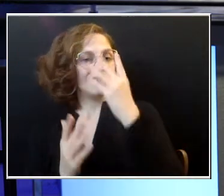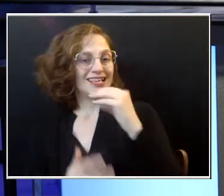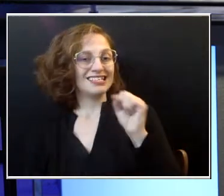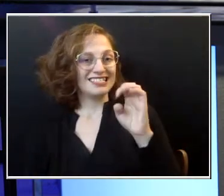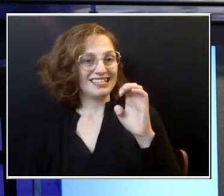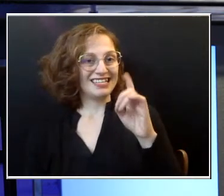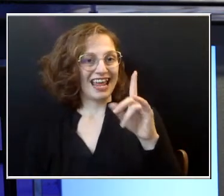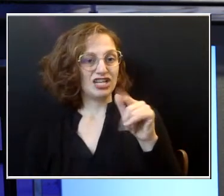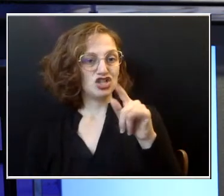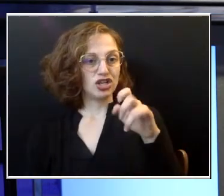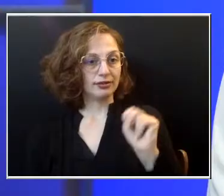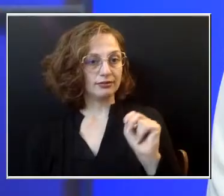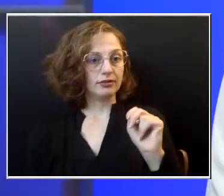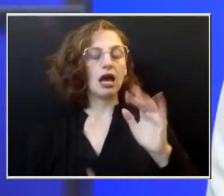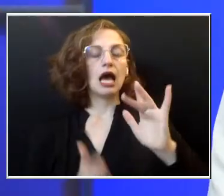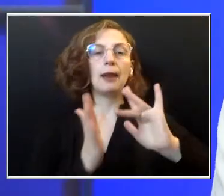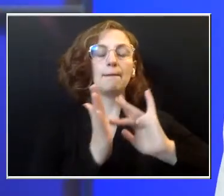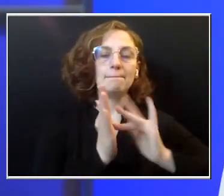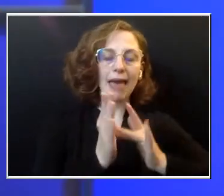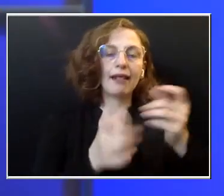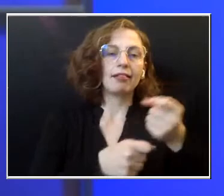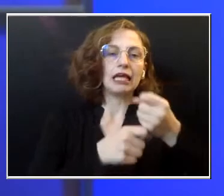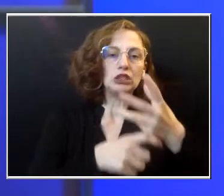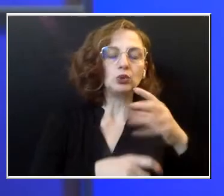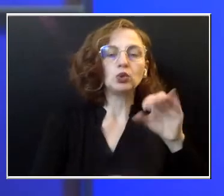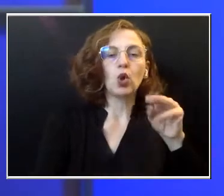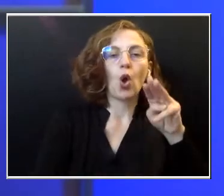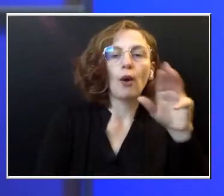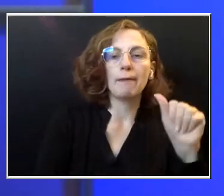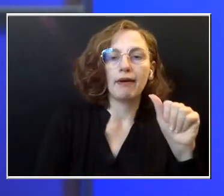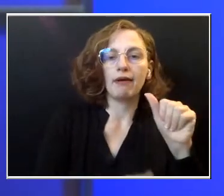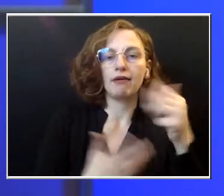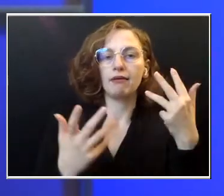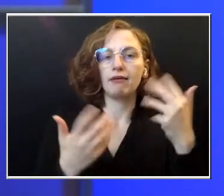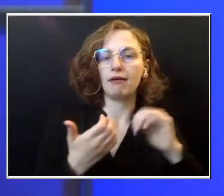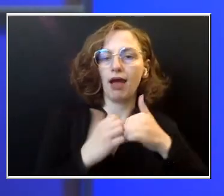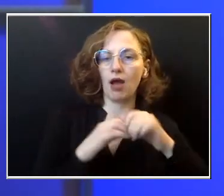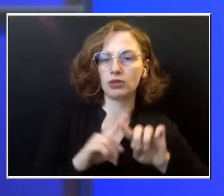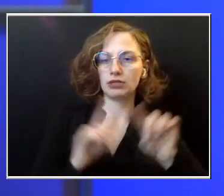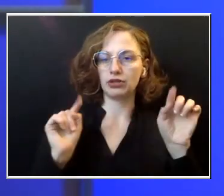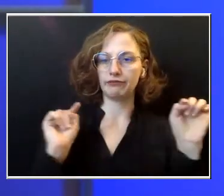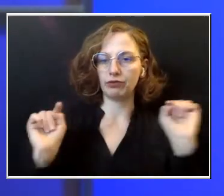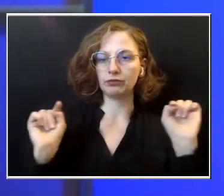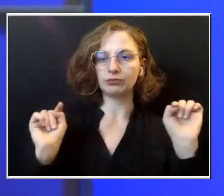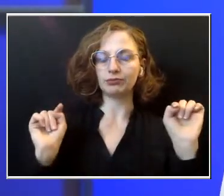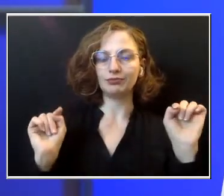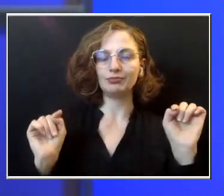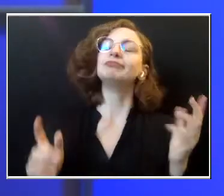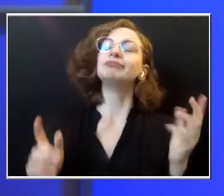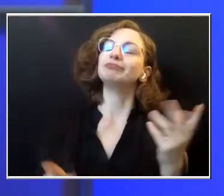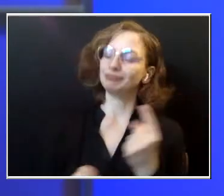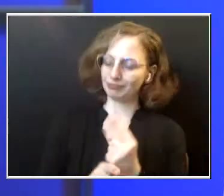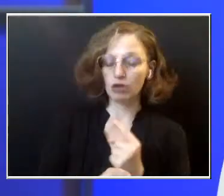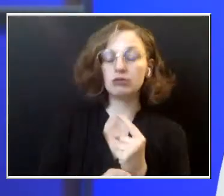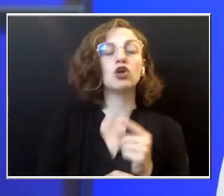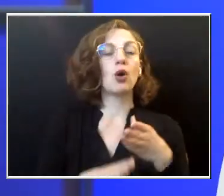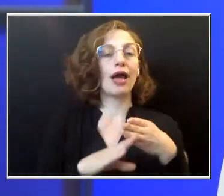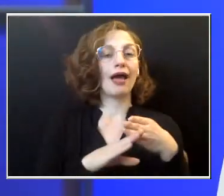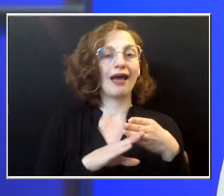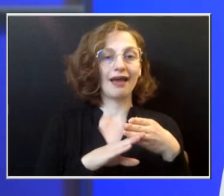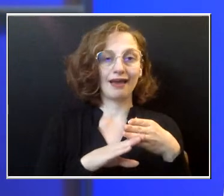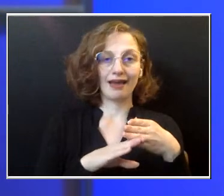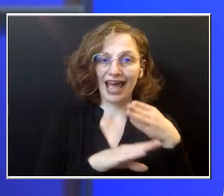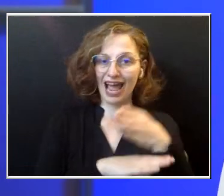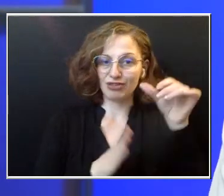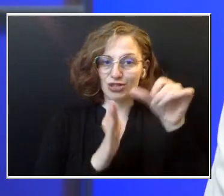difference? Sure. So my job after Dr. Abraham does his procedures to keep Camden calm, especially while he has the breathing